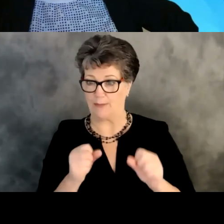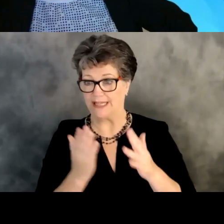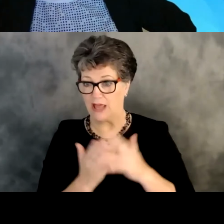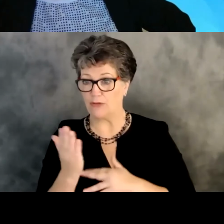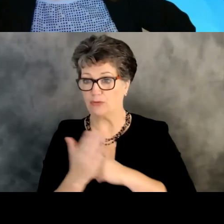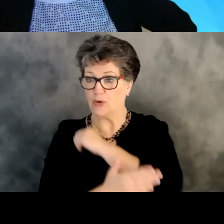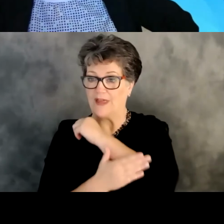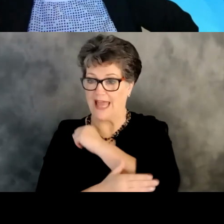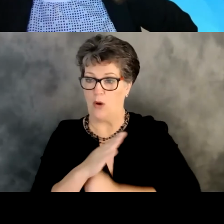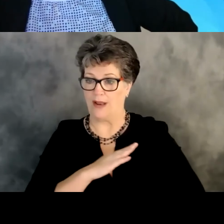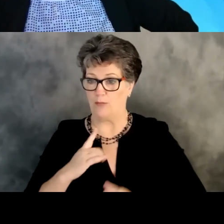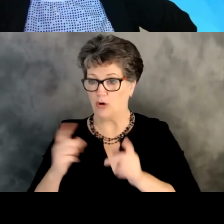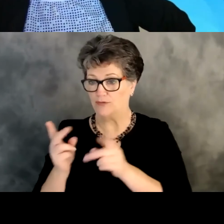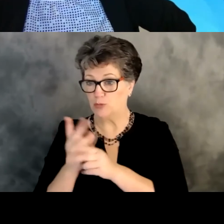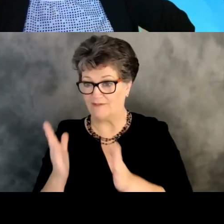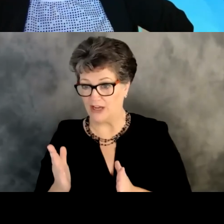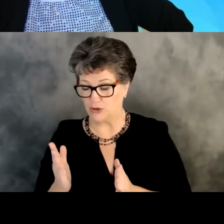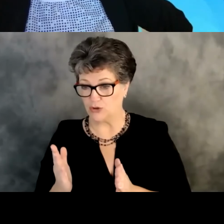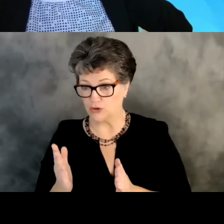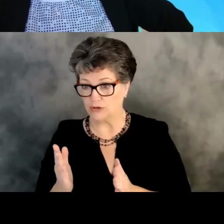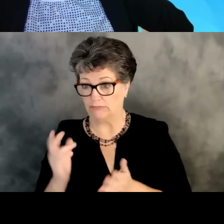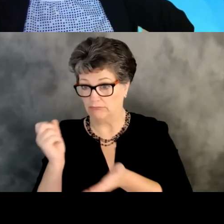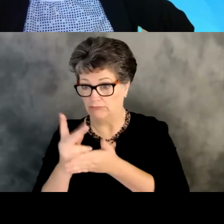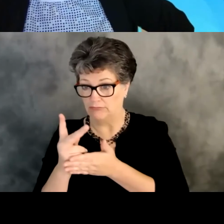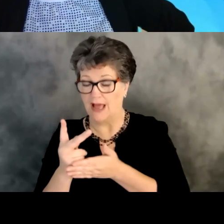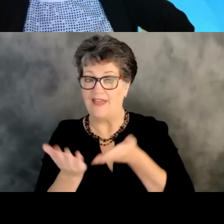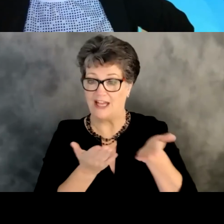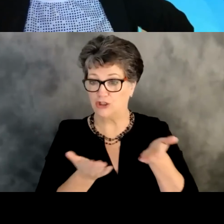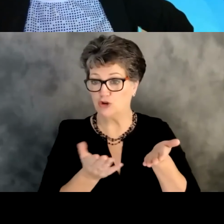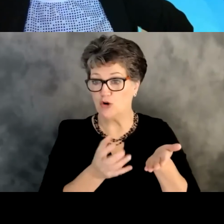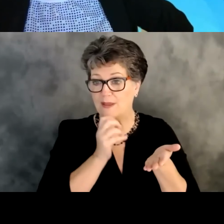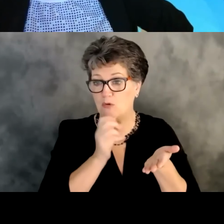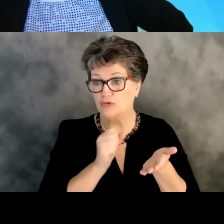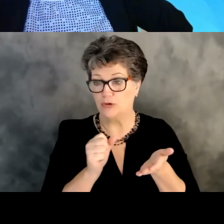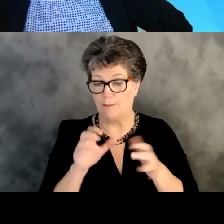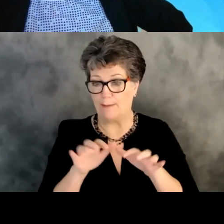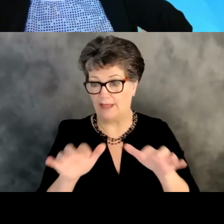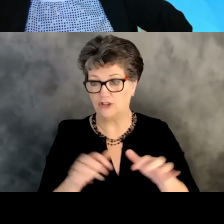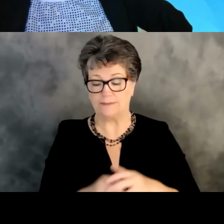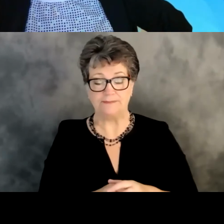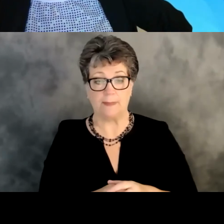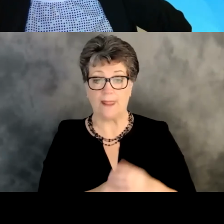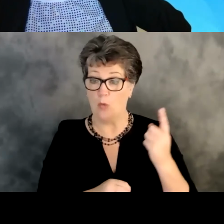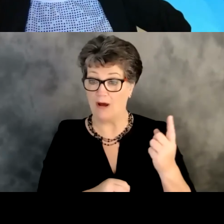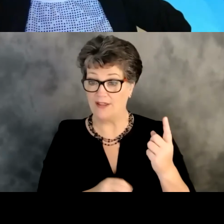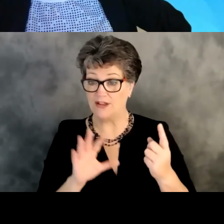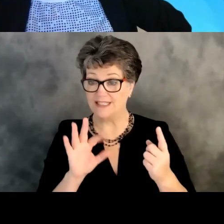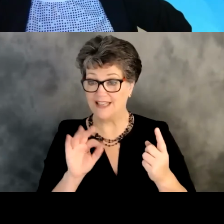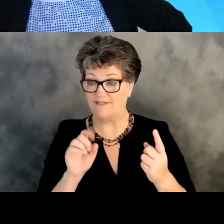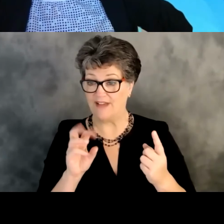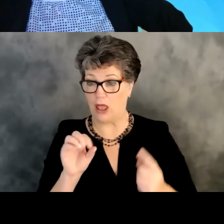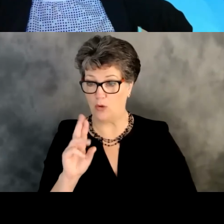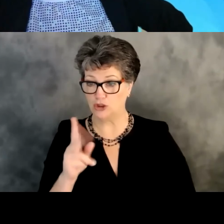of Supervisors that serve the aging population. One of them is scholarships